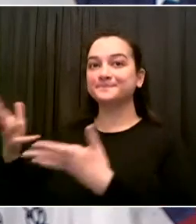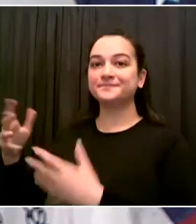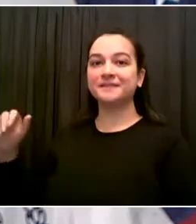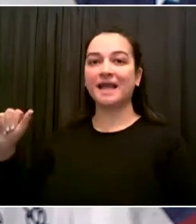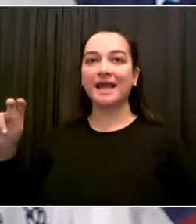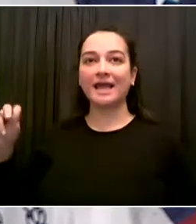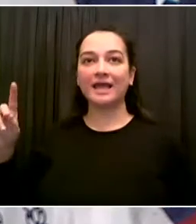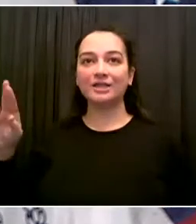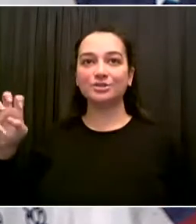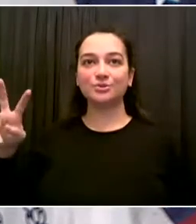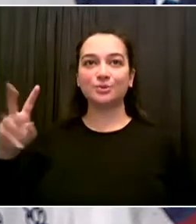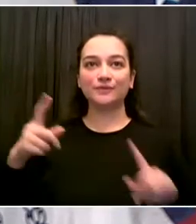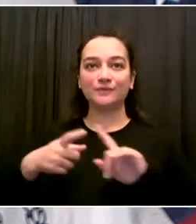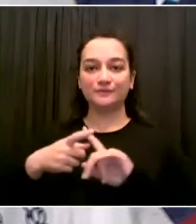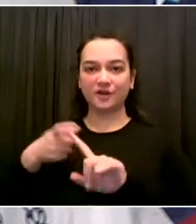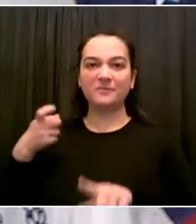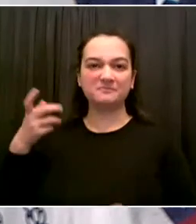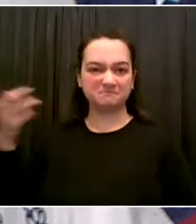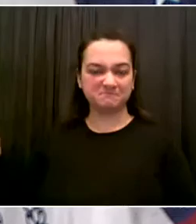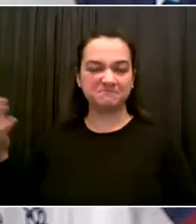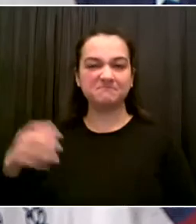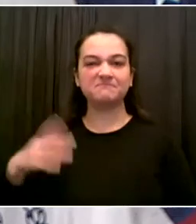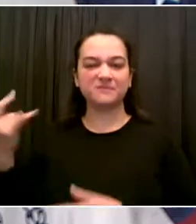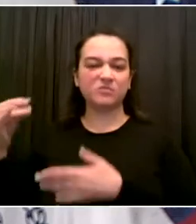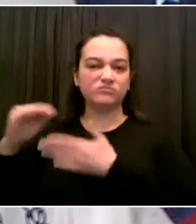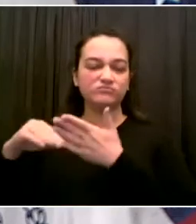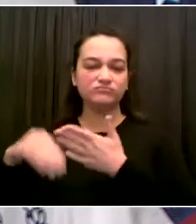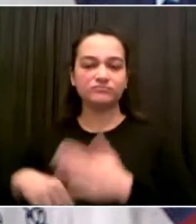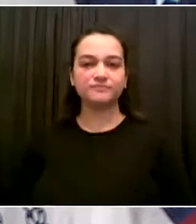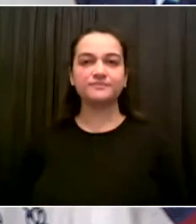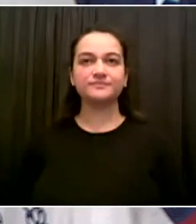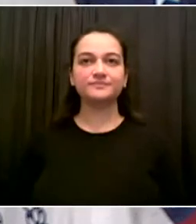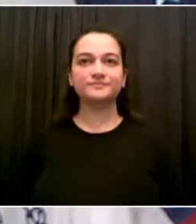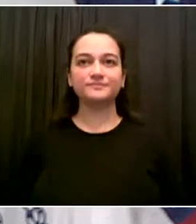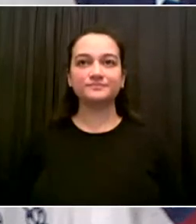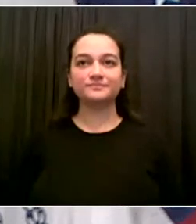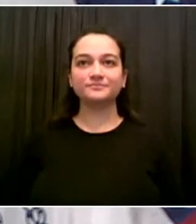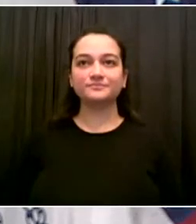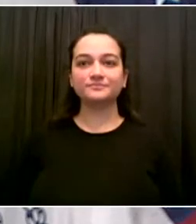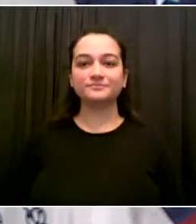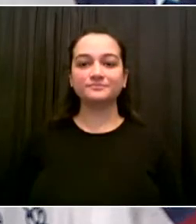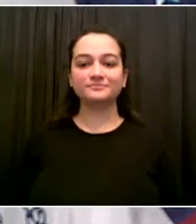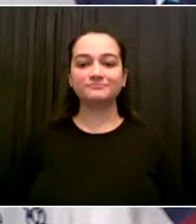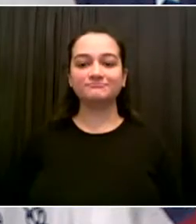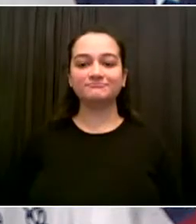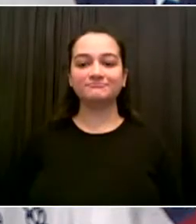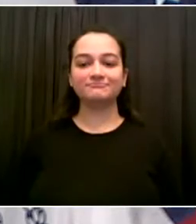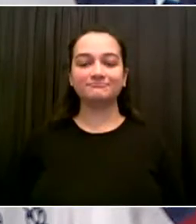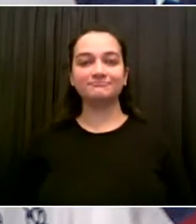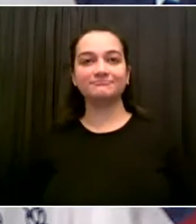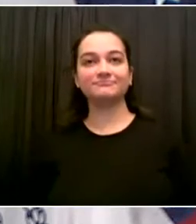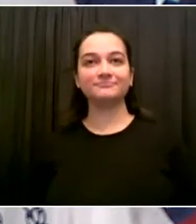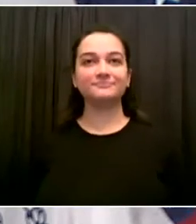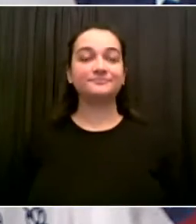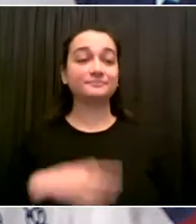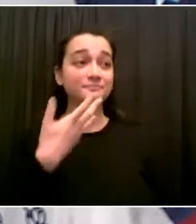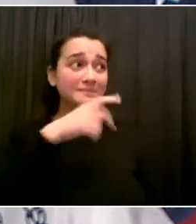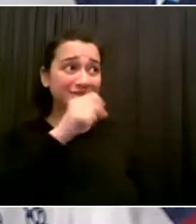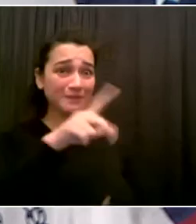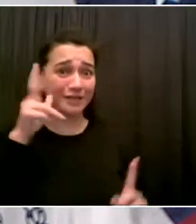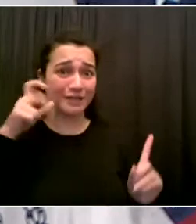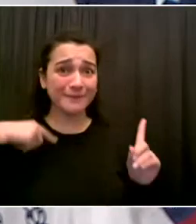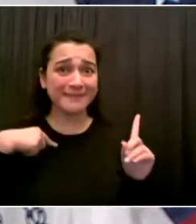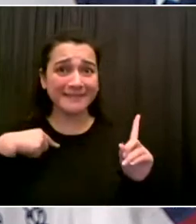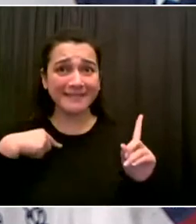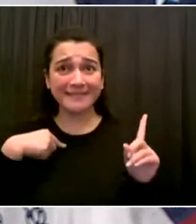Andrew? Good morning. Can you hear me? There you go. How you doing, man? Okay. I'm doing well. Thanks for asking. On the Johnson